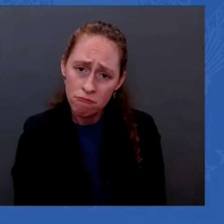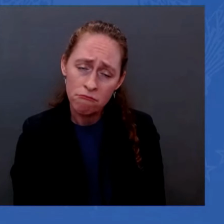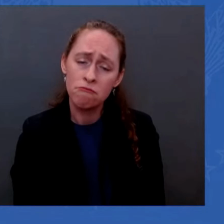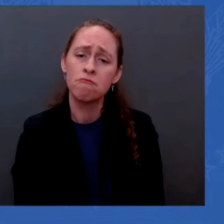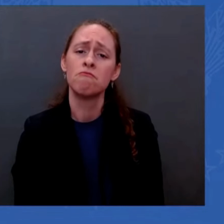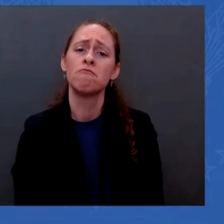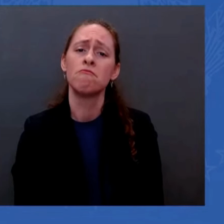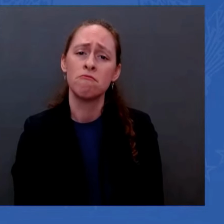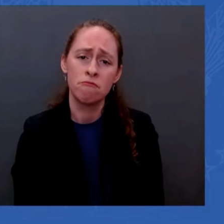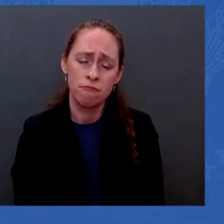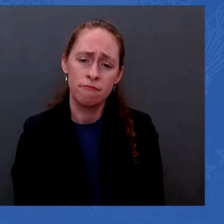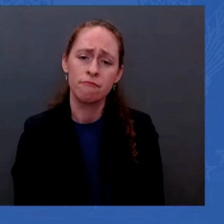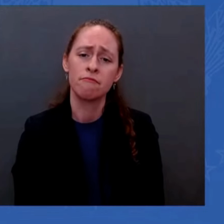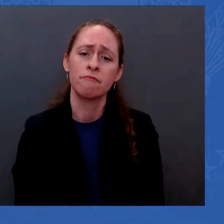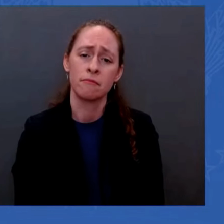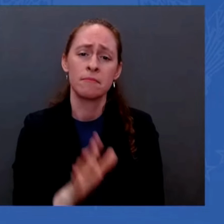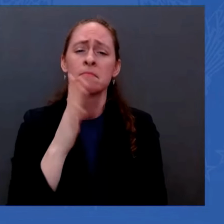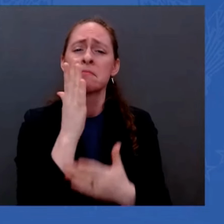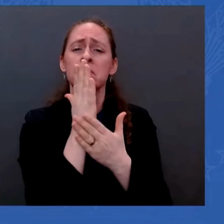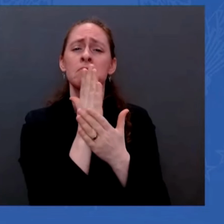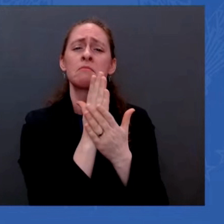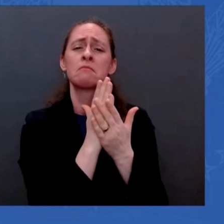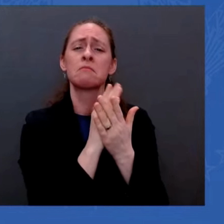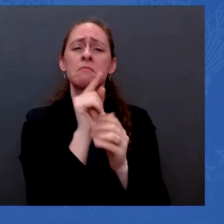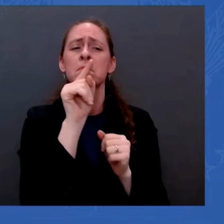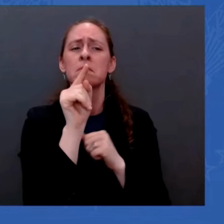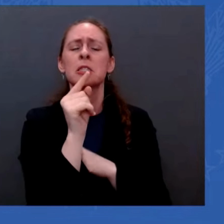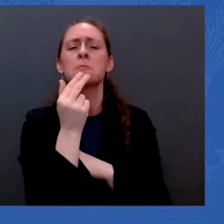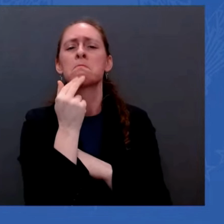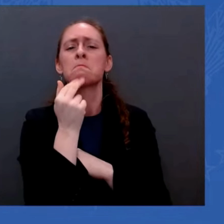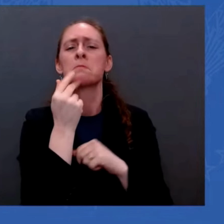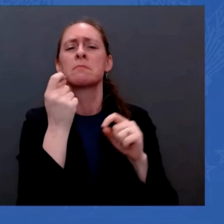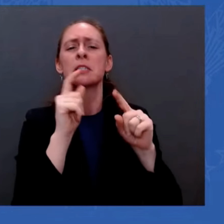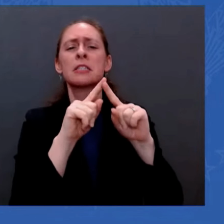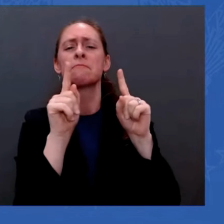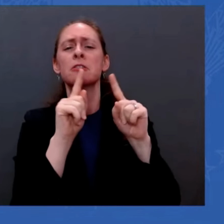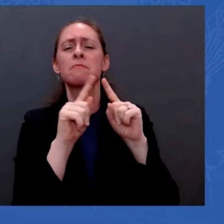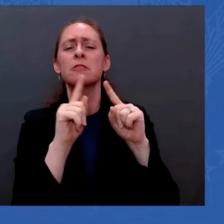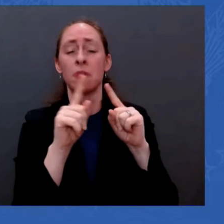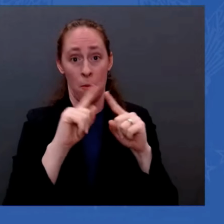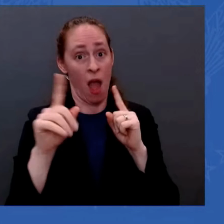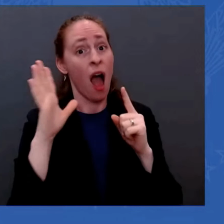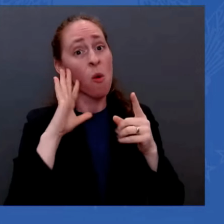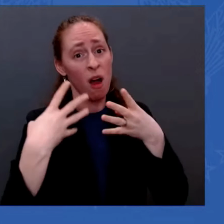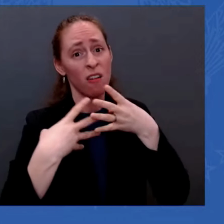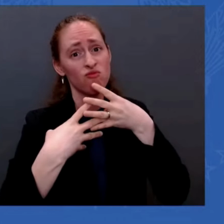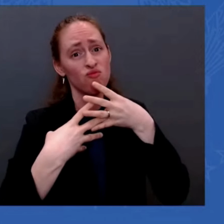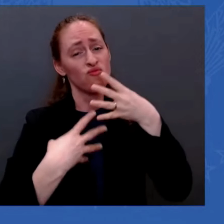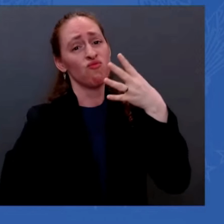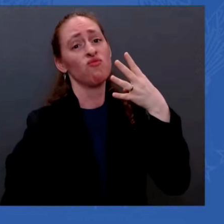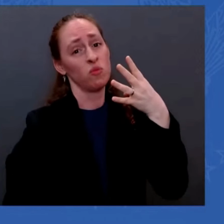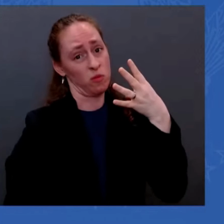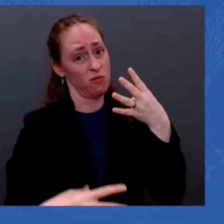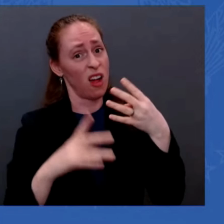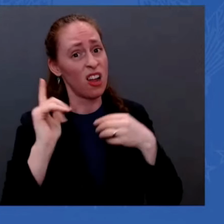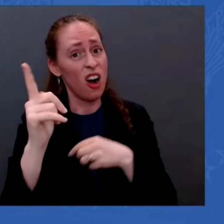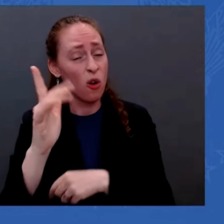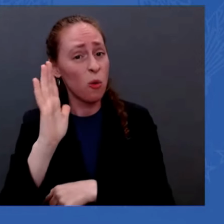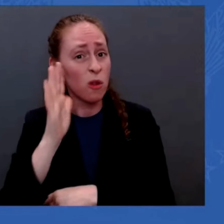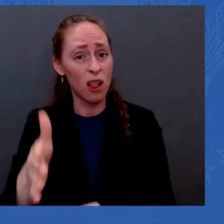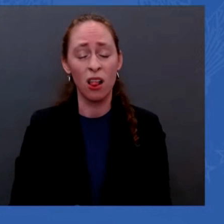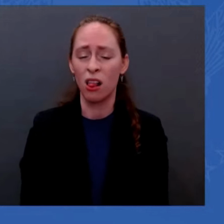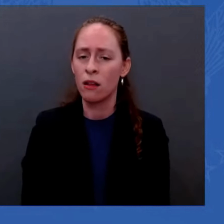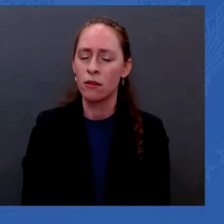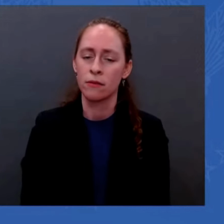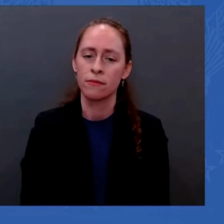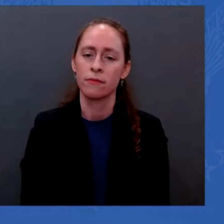And President Putin is going to oversee some nuclear drills this weekend. How do you see that happening? What's your